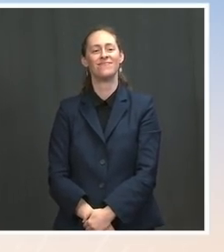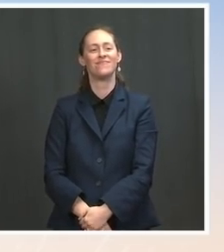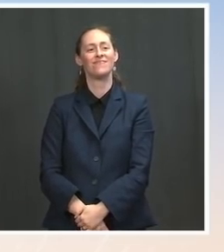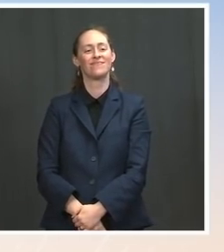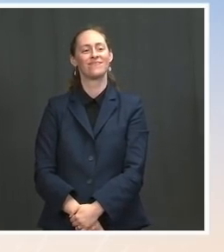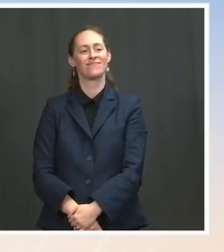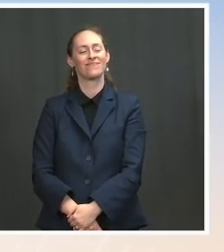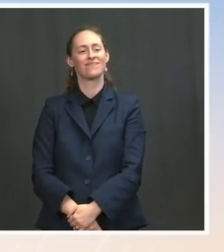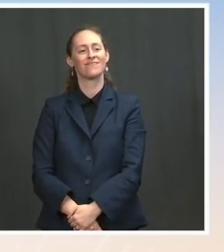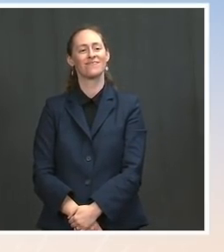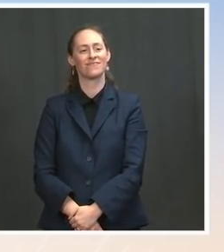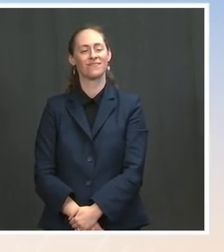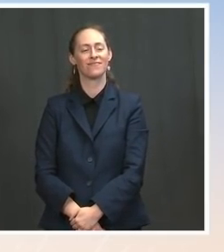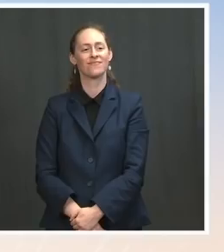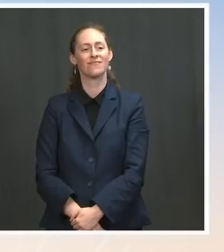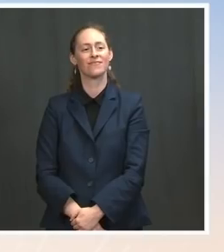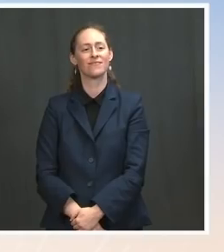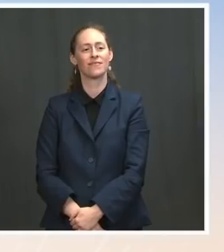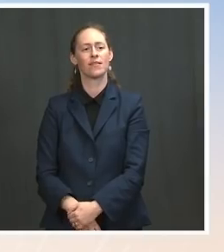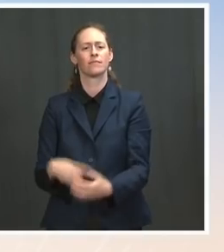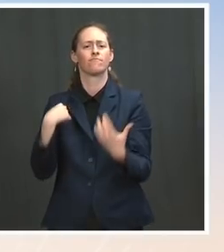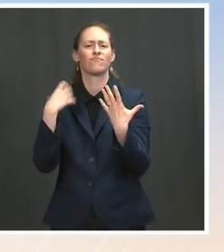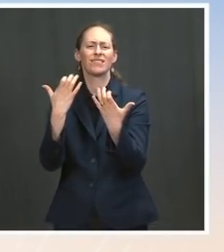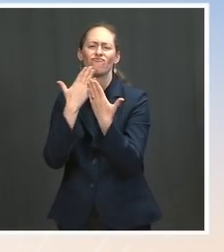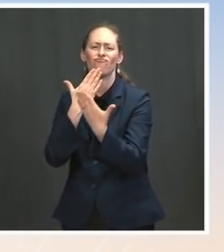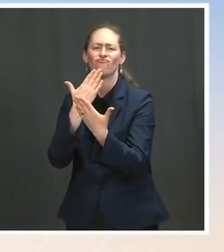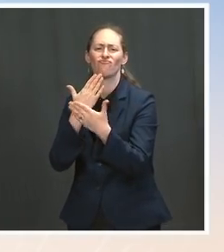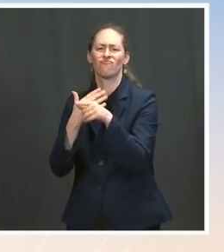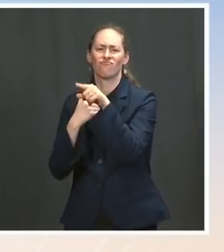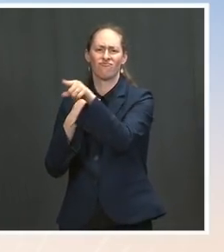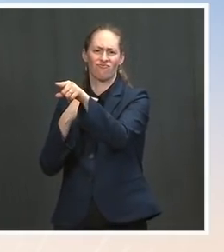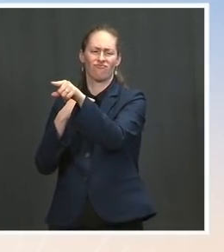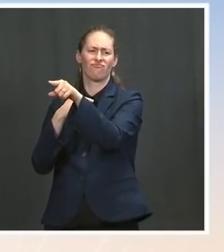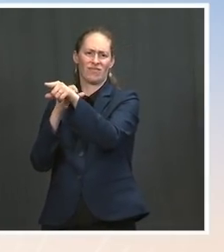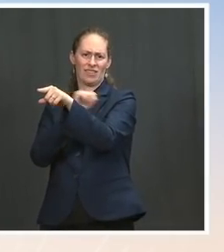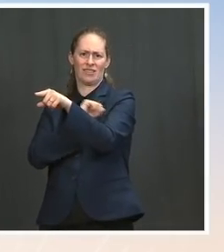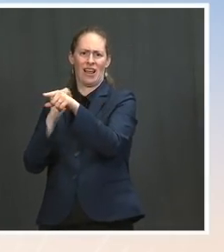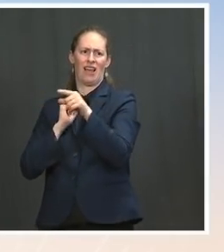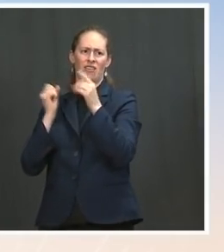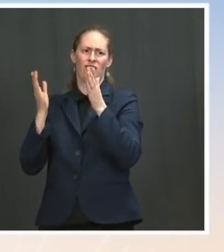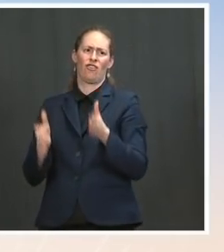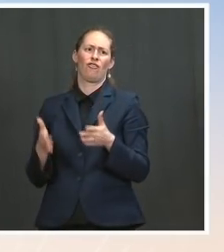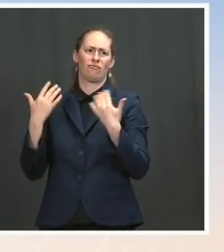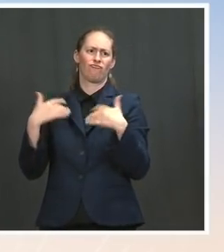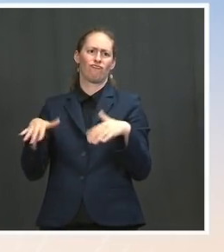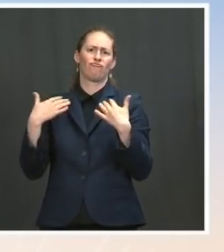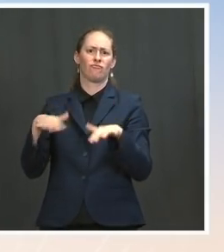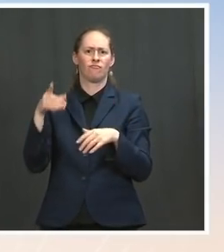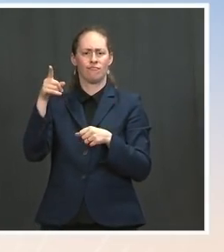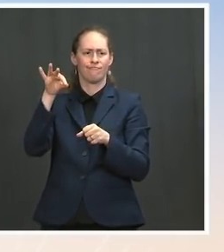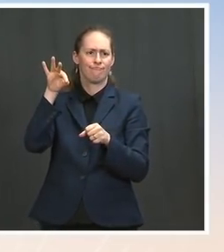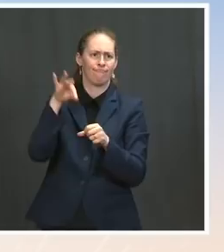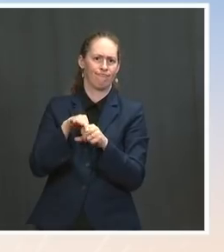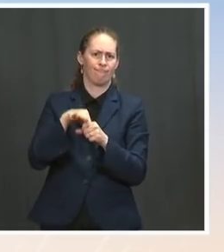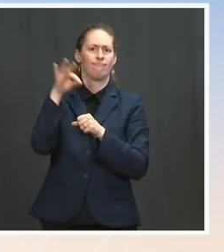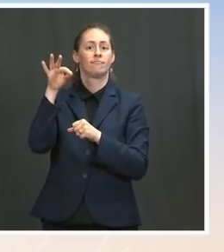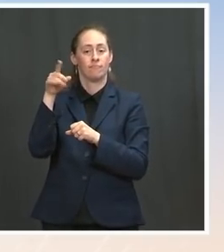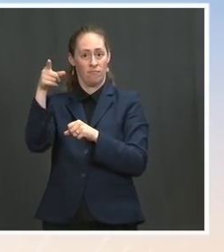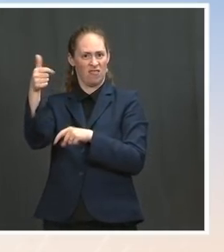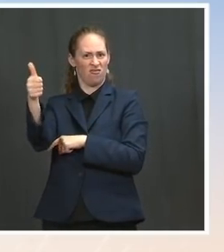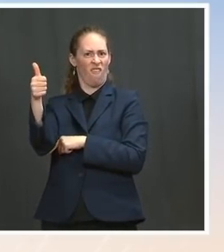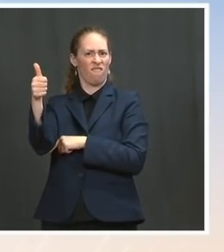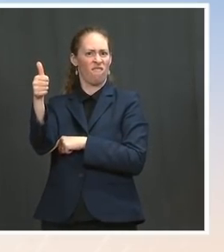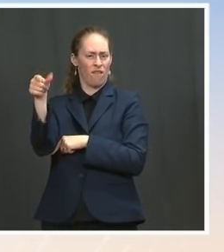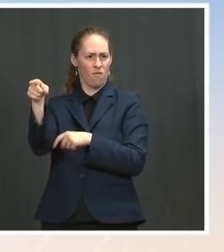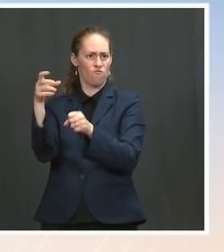night, marking the first time in over 100 years that a special election has been won by a larger margin than their party received in the